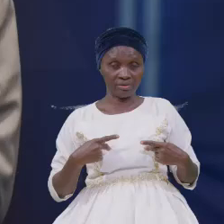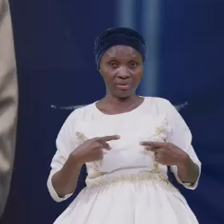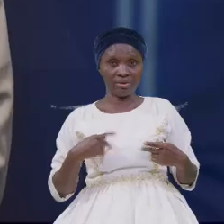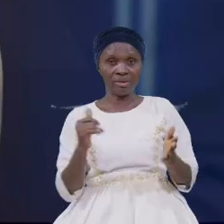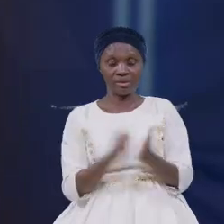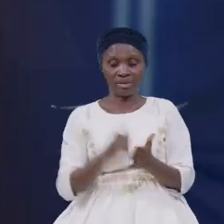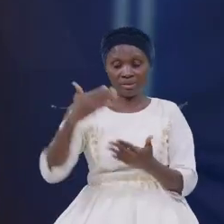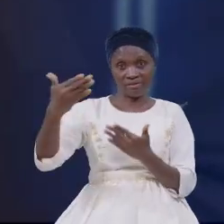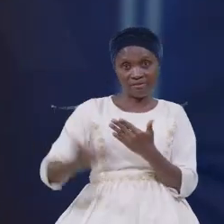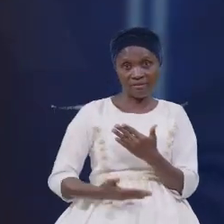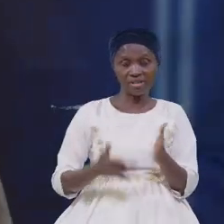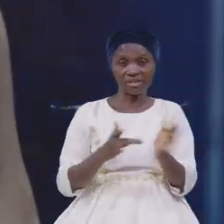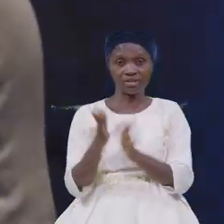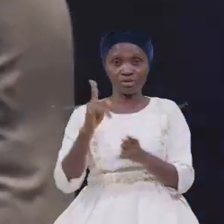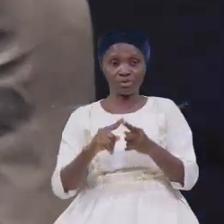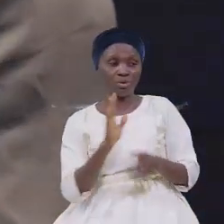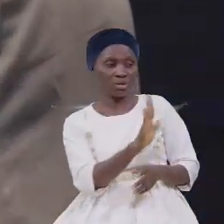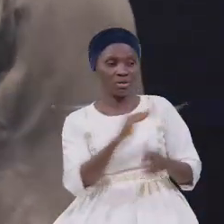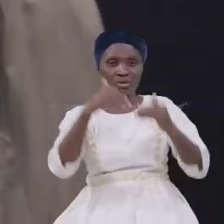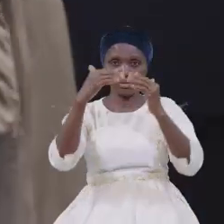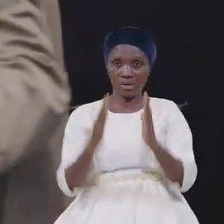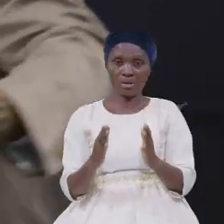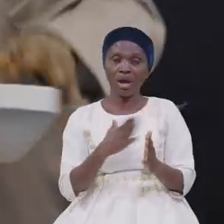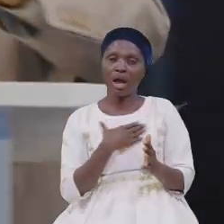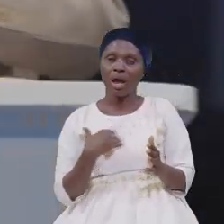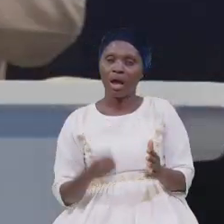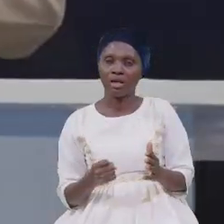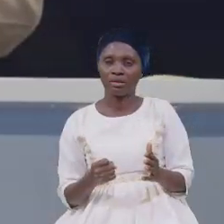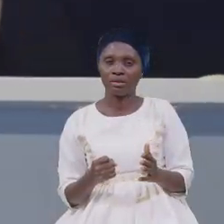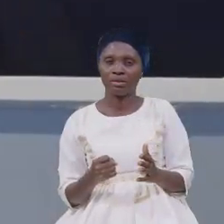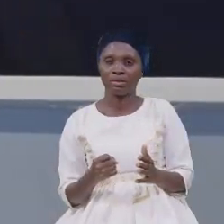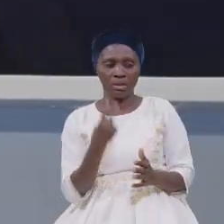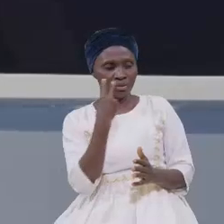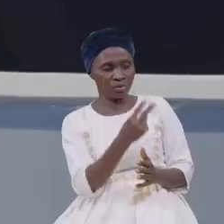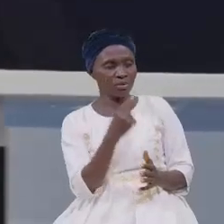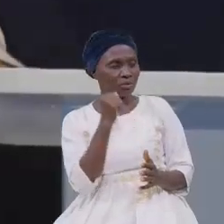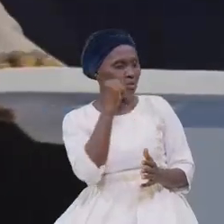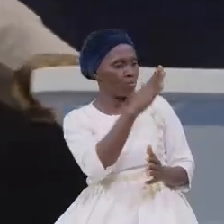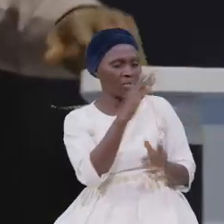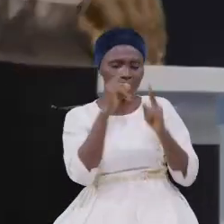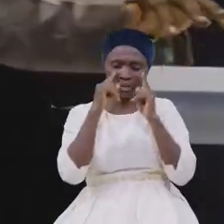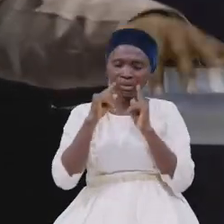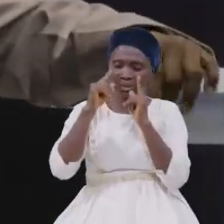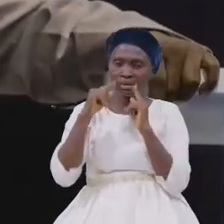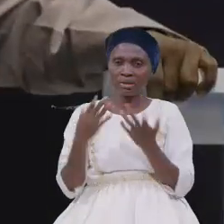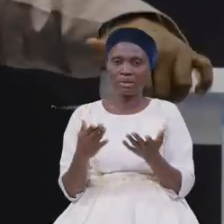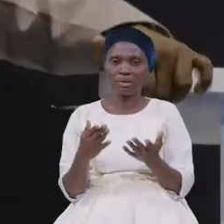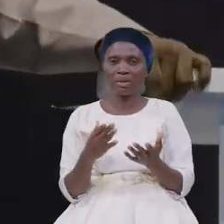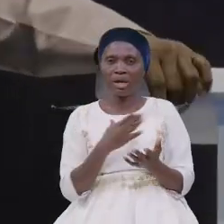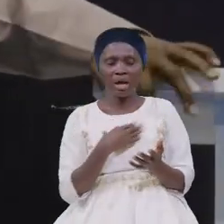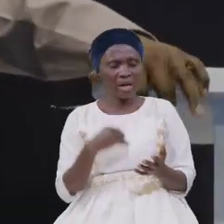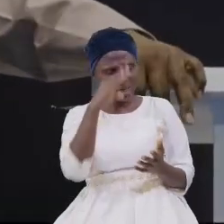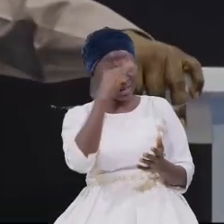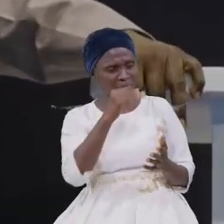the house and saw the woman crying, and the man Pharisee was surprised. What was this